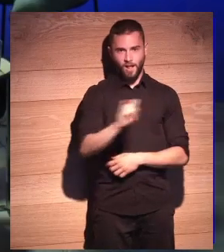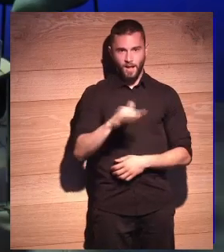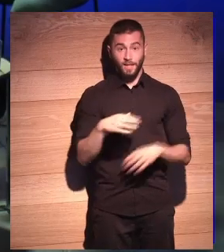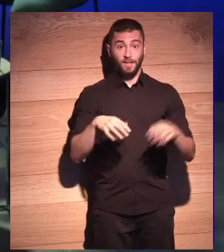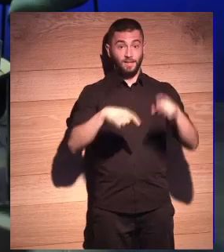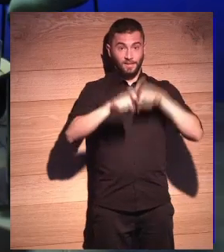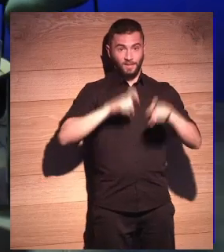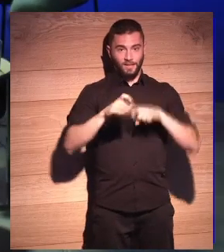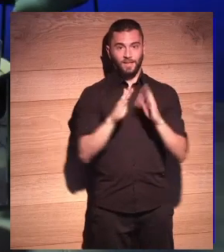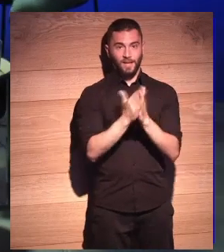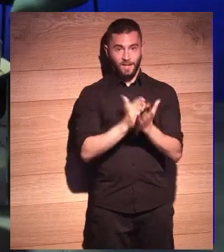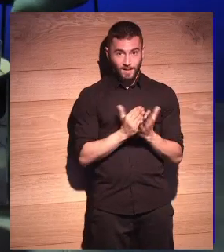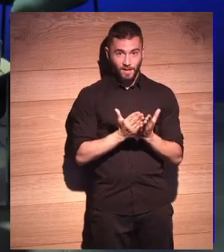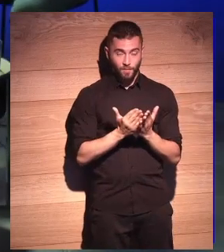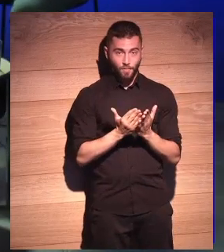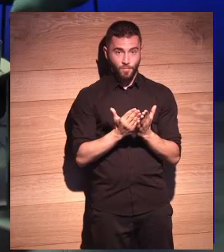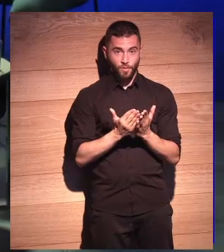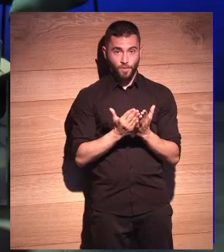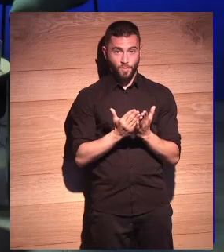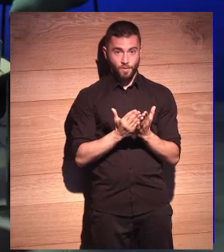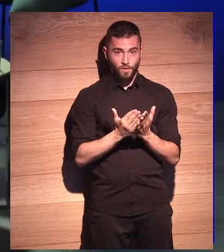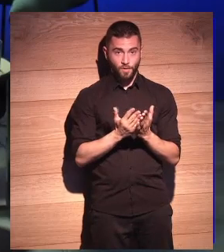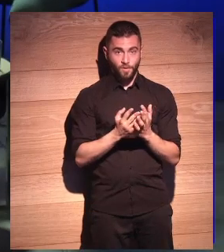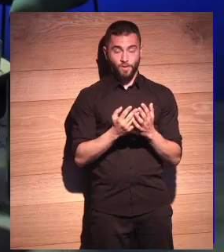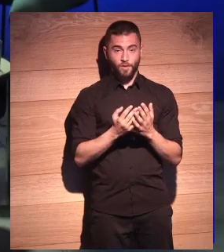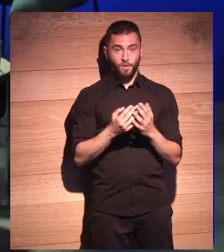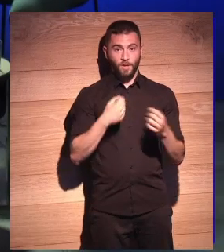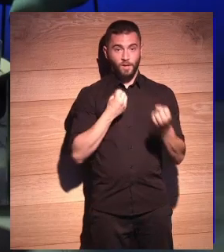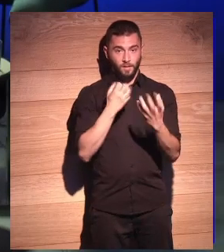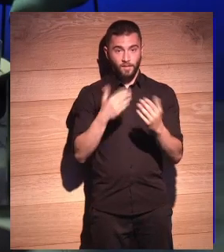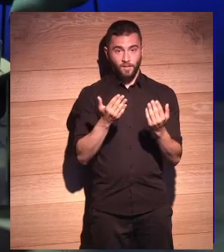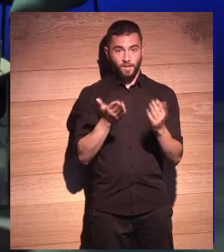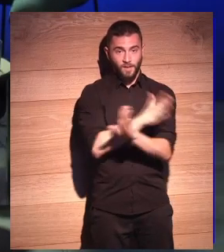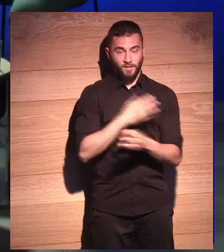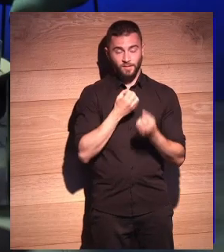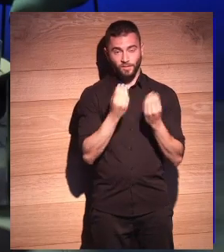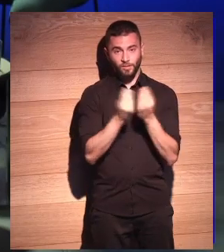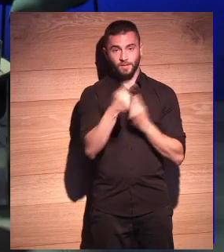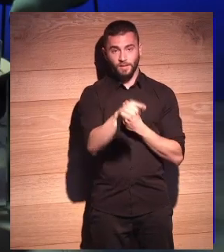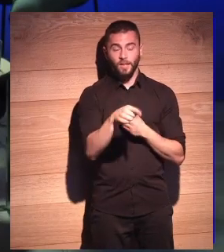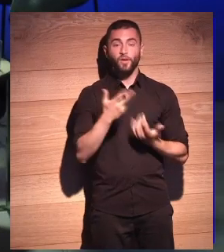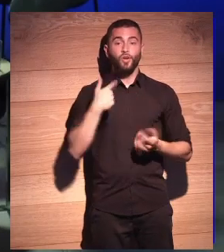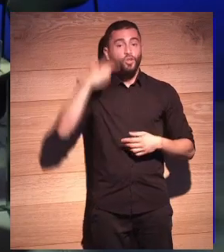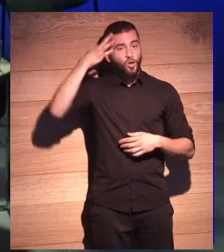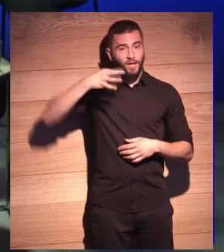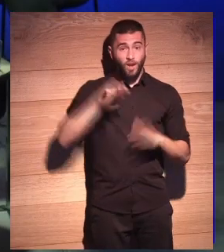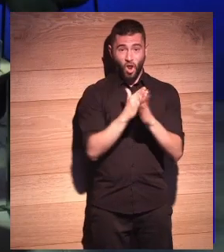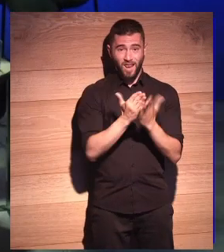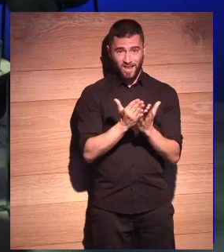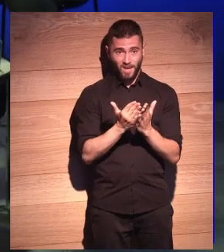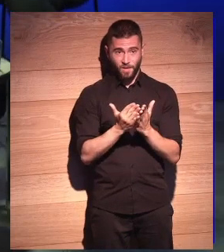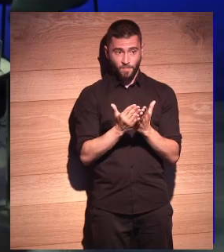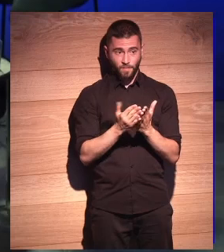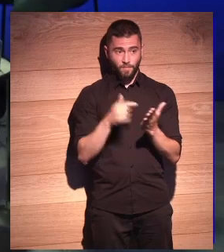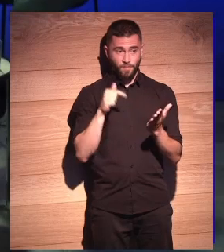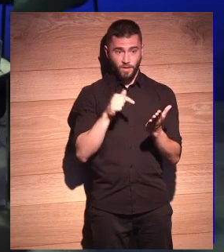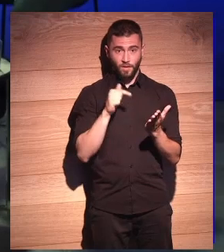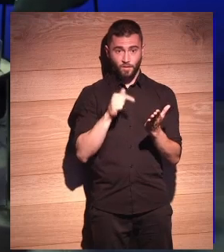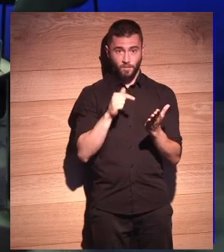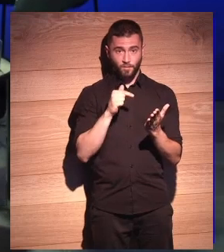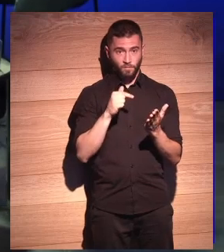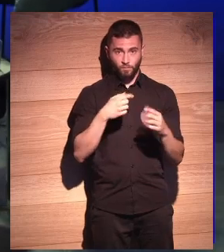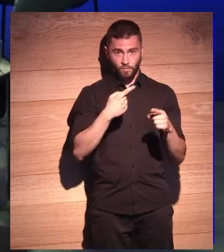that sense, I'm going back to the book that I was talking about it with you before. Well,